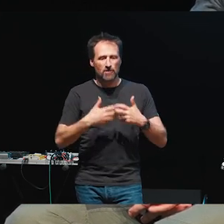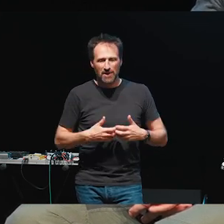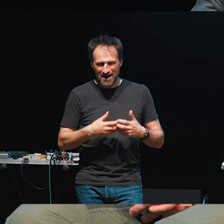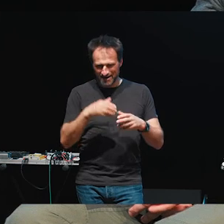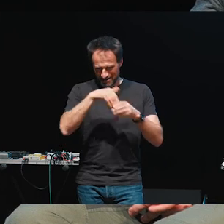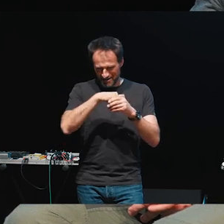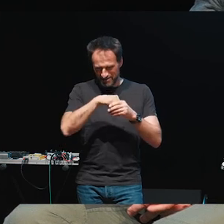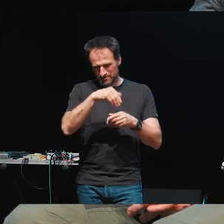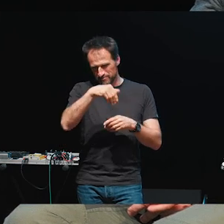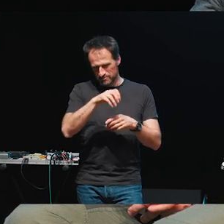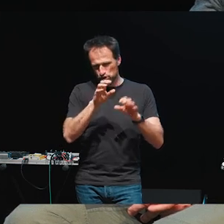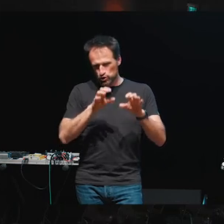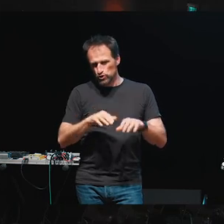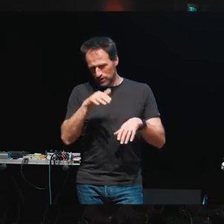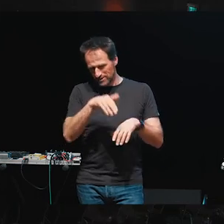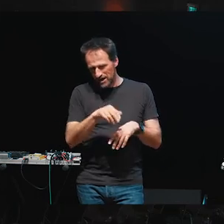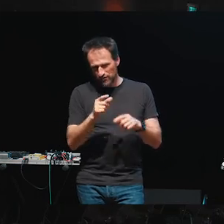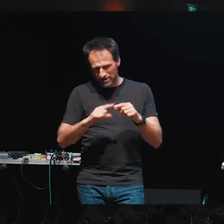and so